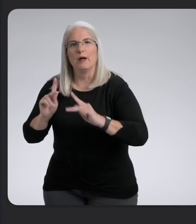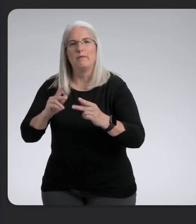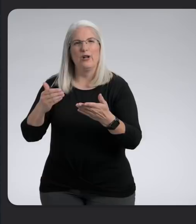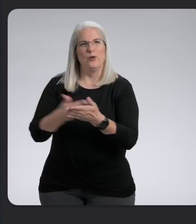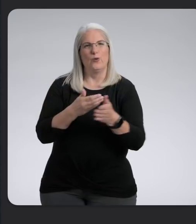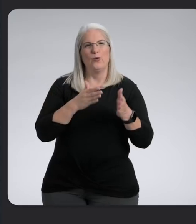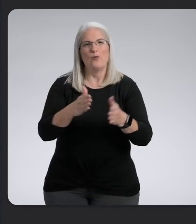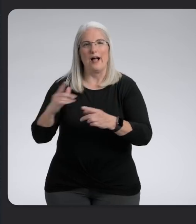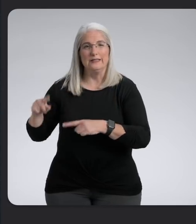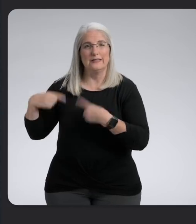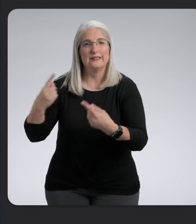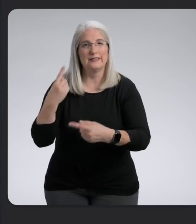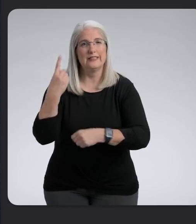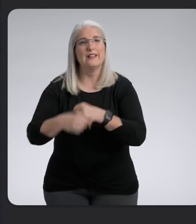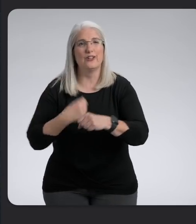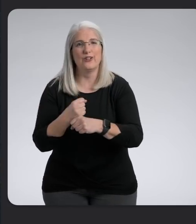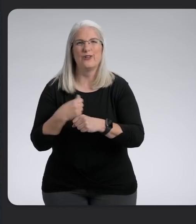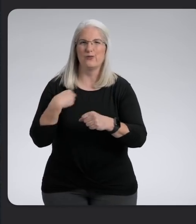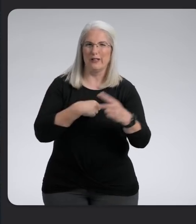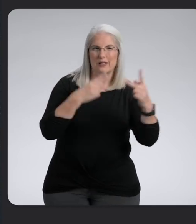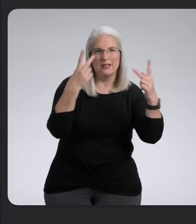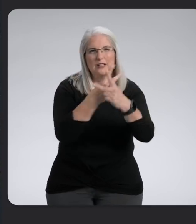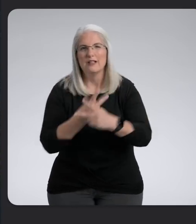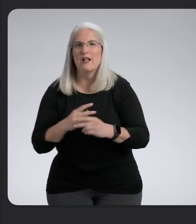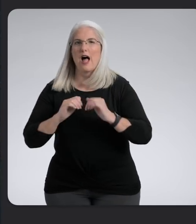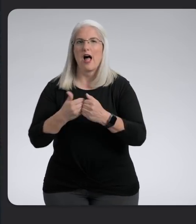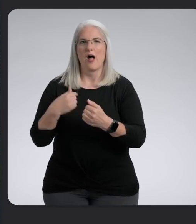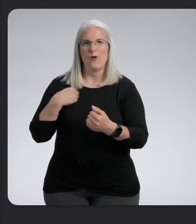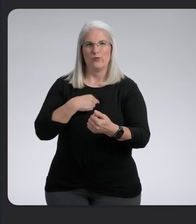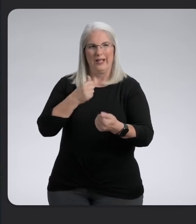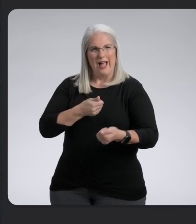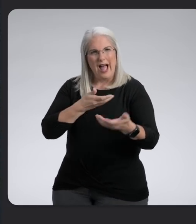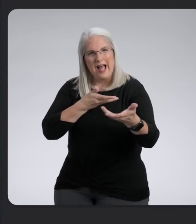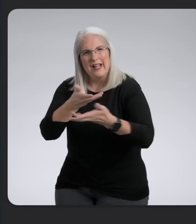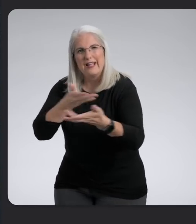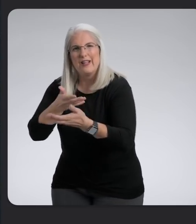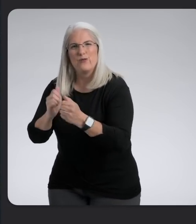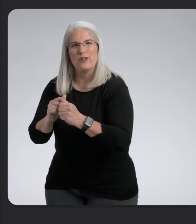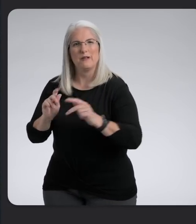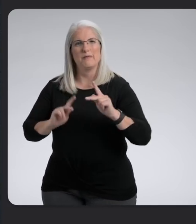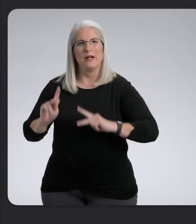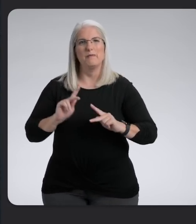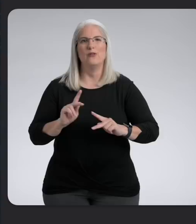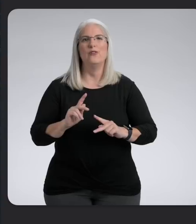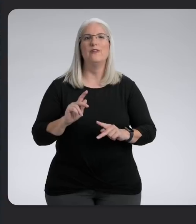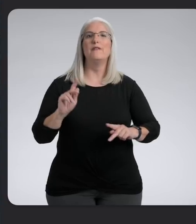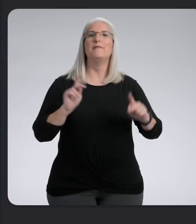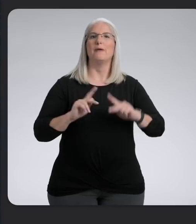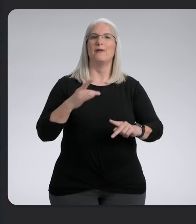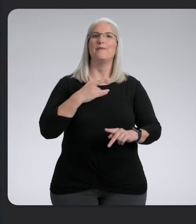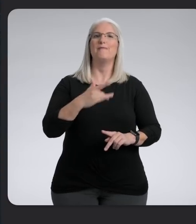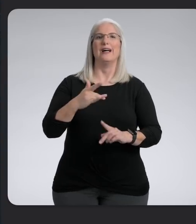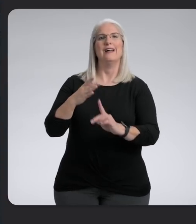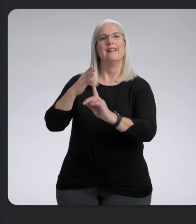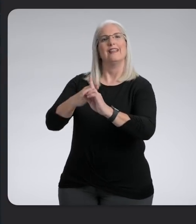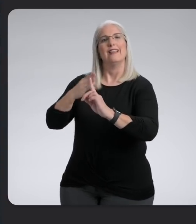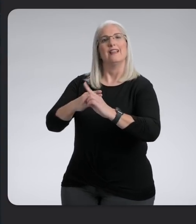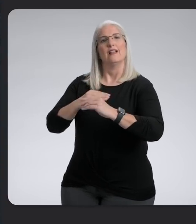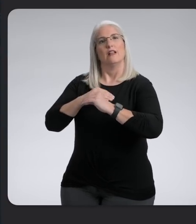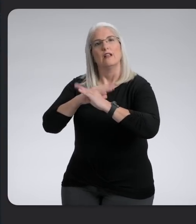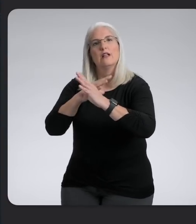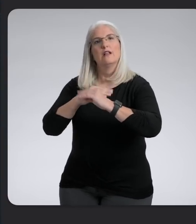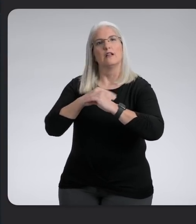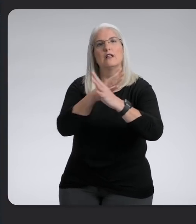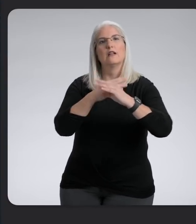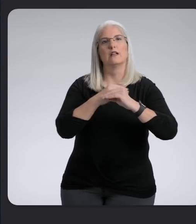get face-to-face has felt more essential than ever, we've all found ourselves using video calling for just about everything. And